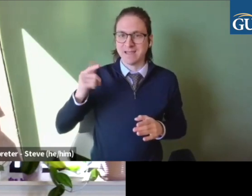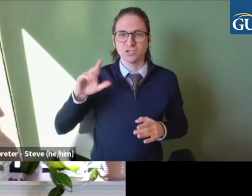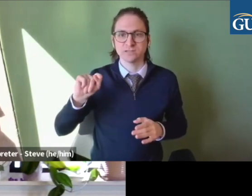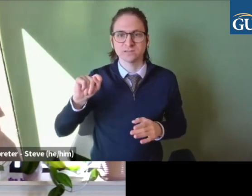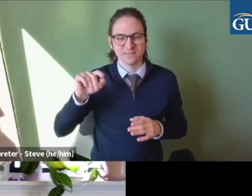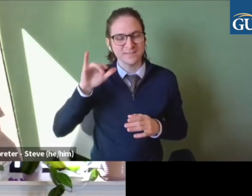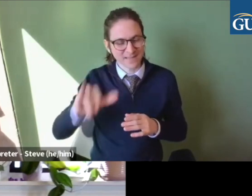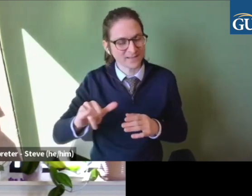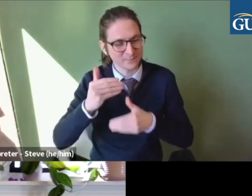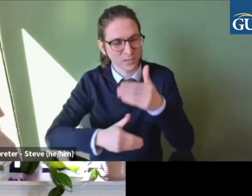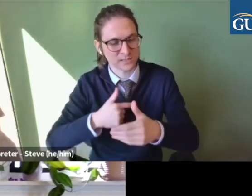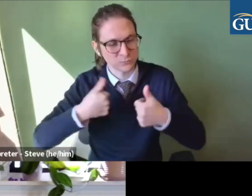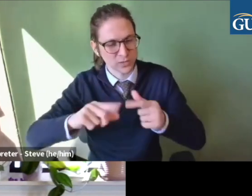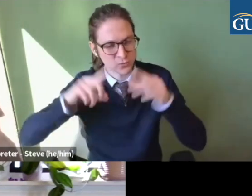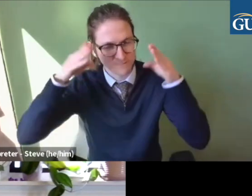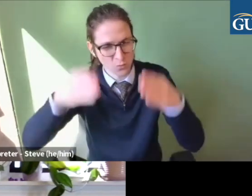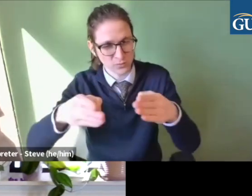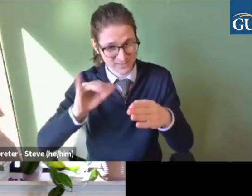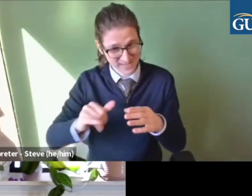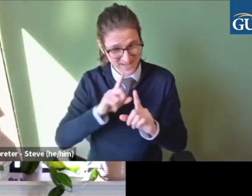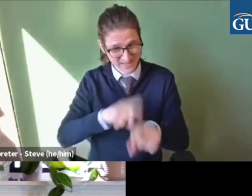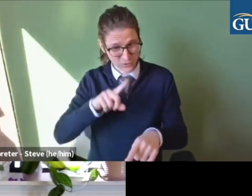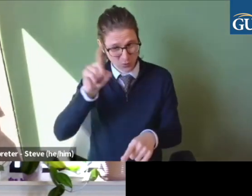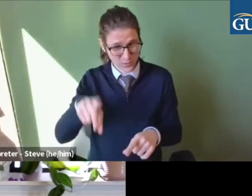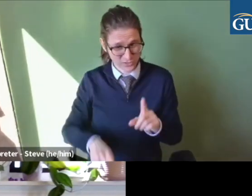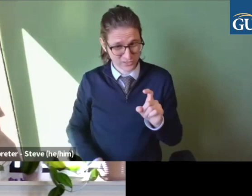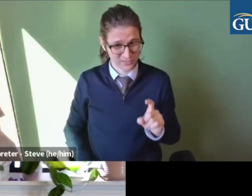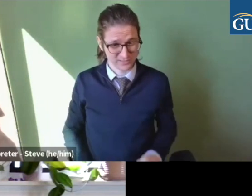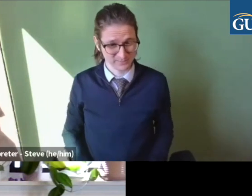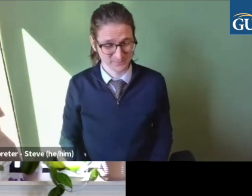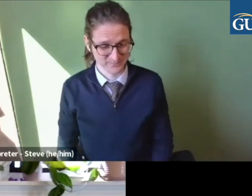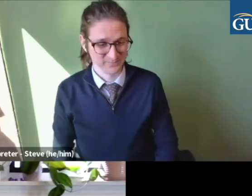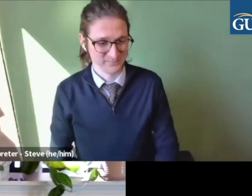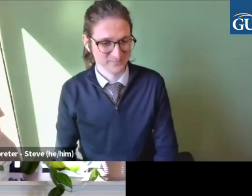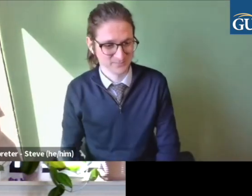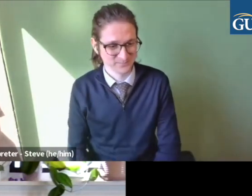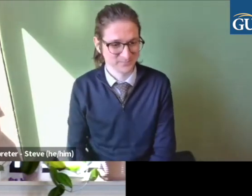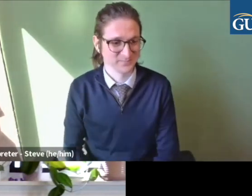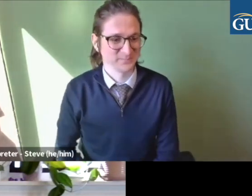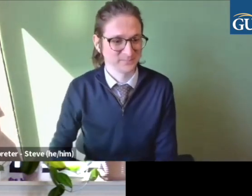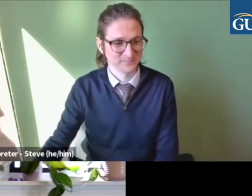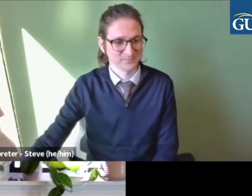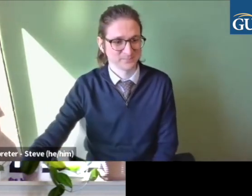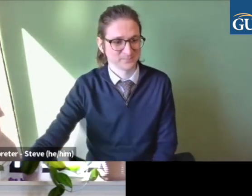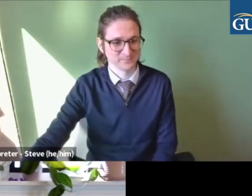on. Does that answer the question? Yes,